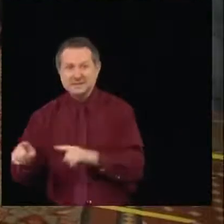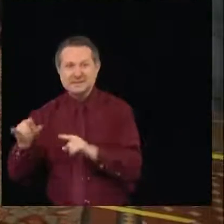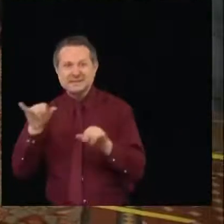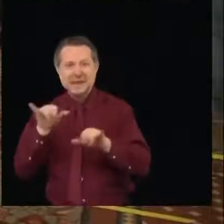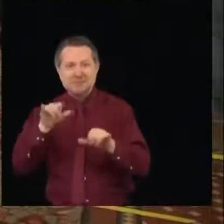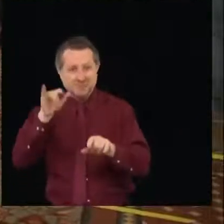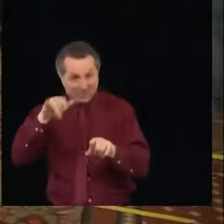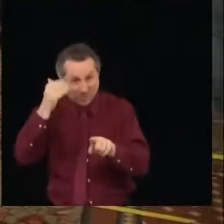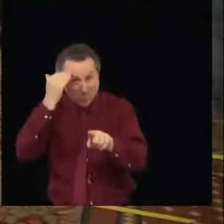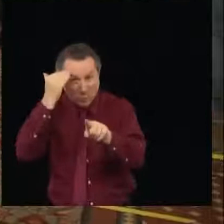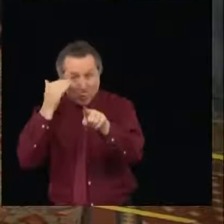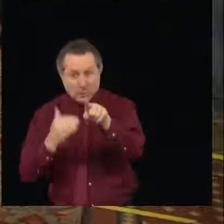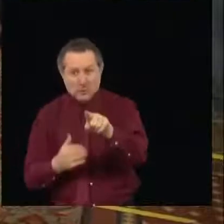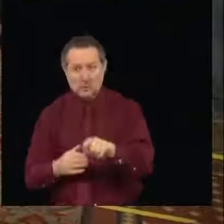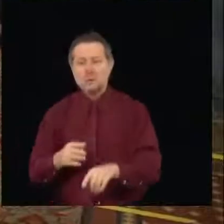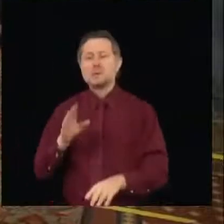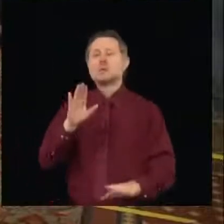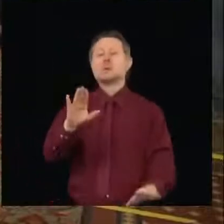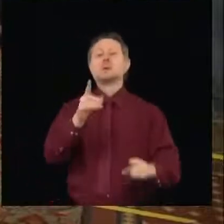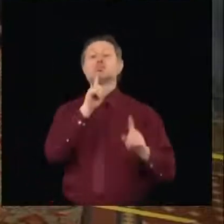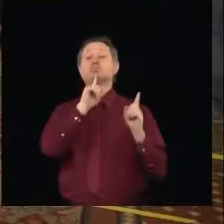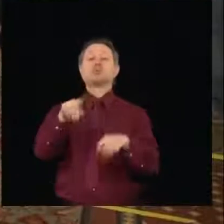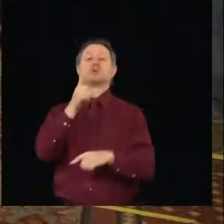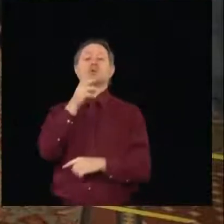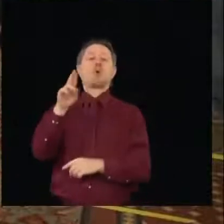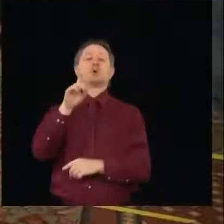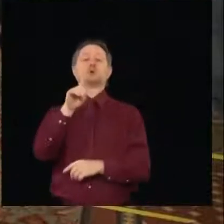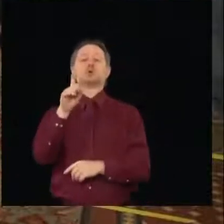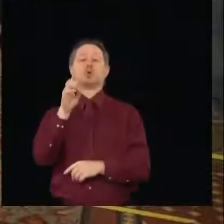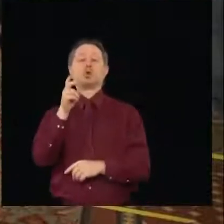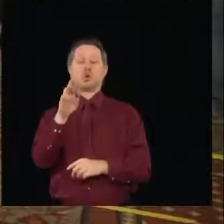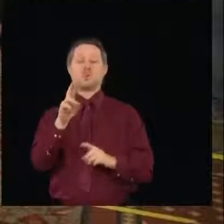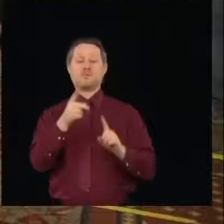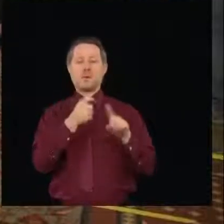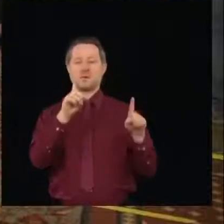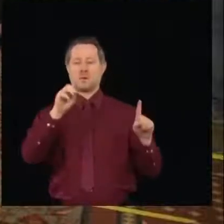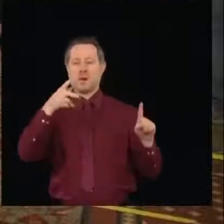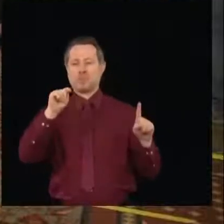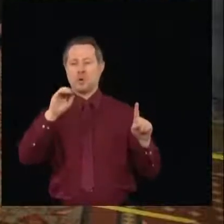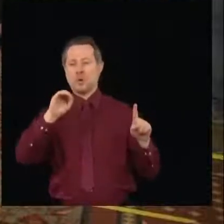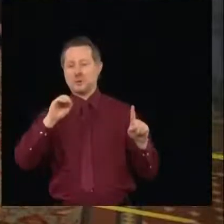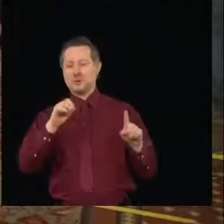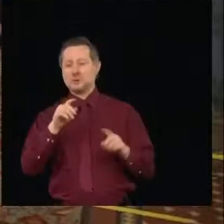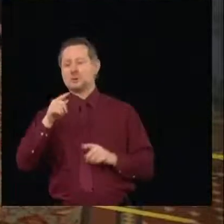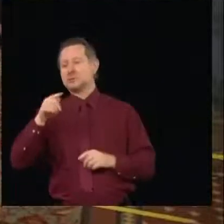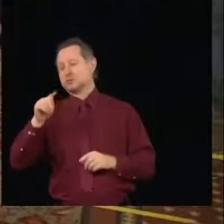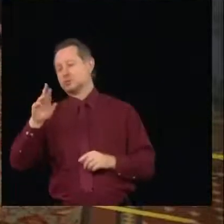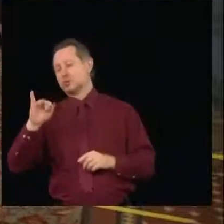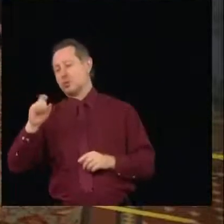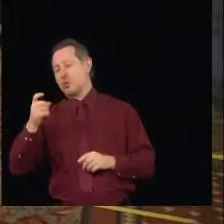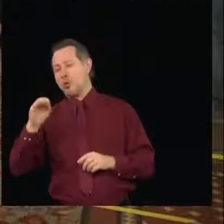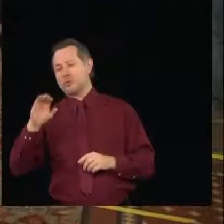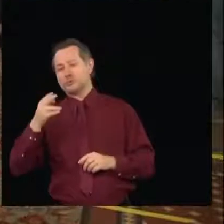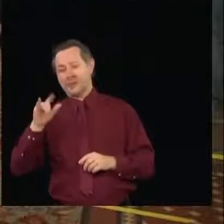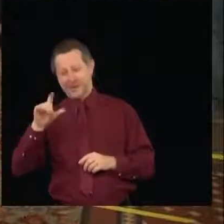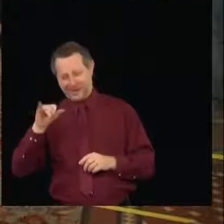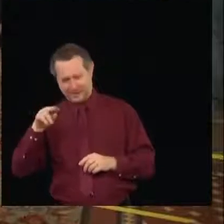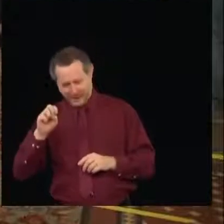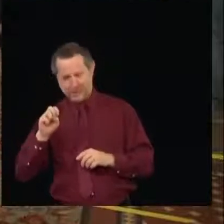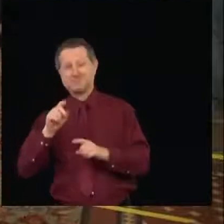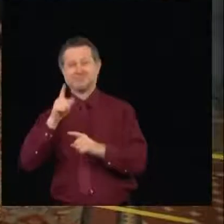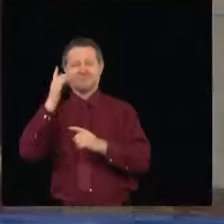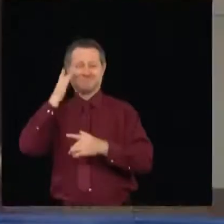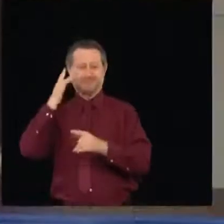So we looked at the hydroxychloroquine. We found that of the hospitalized patients, there was no benefit or adverse